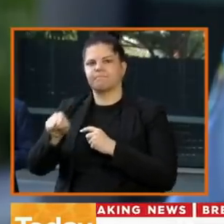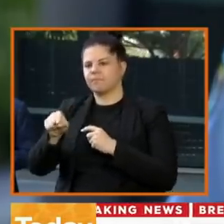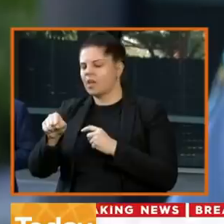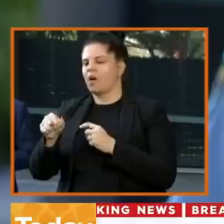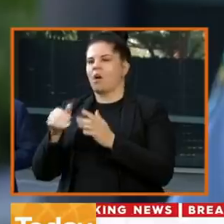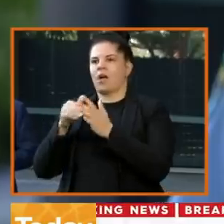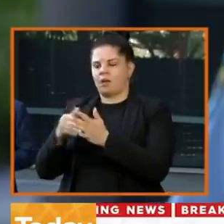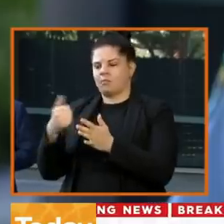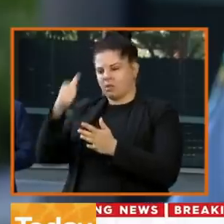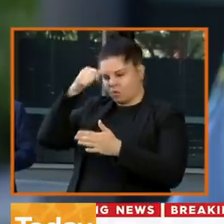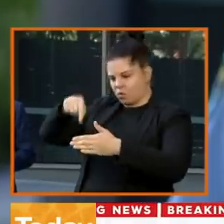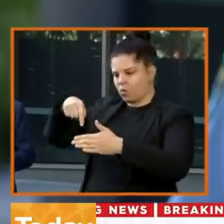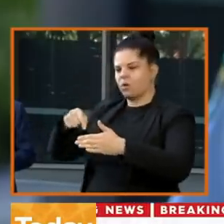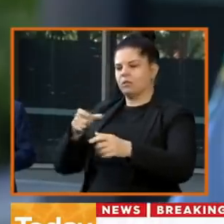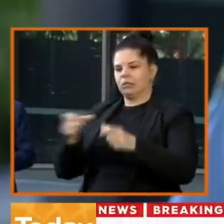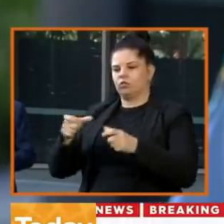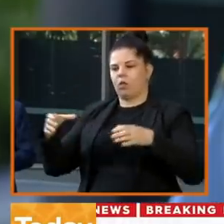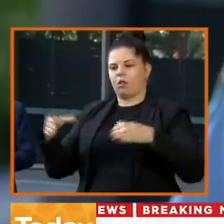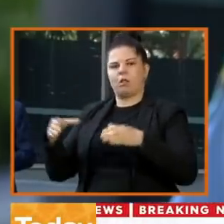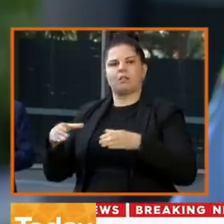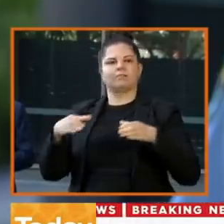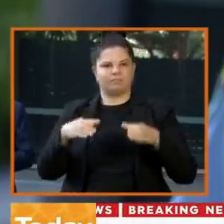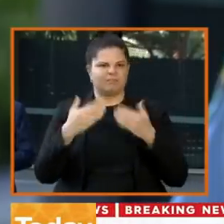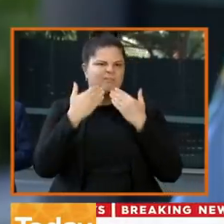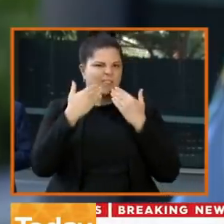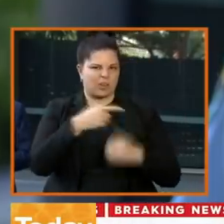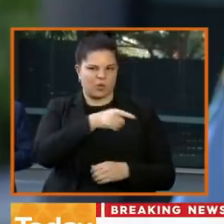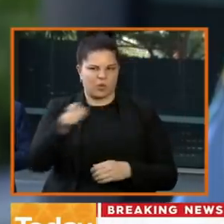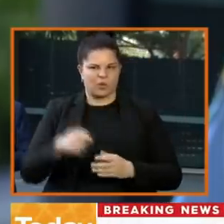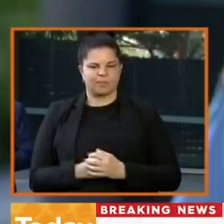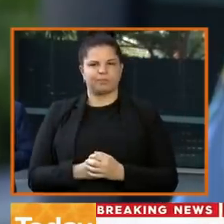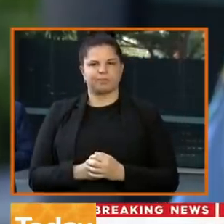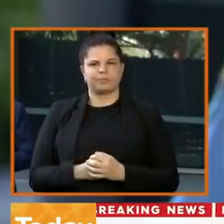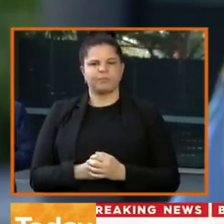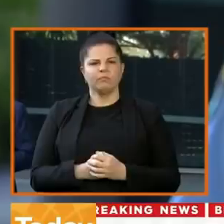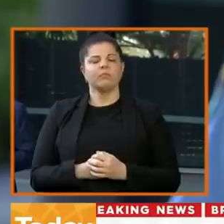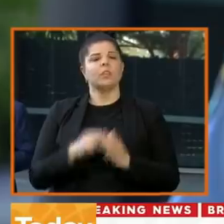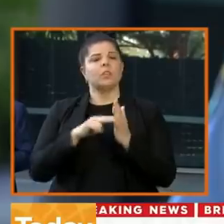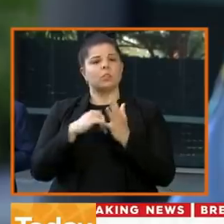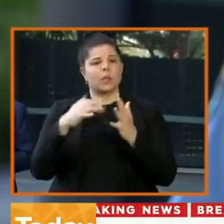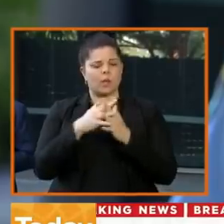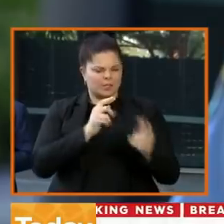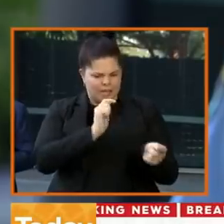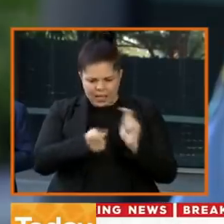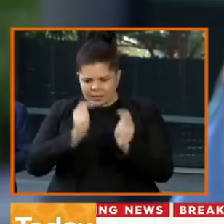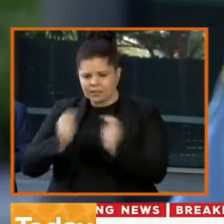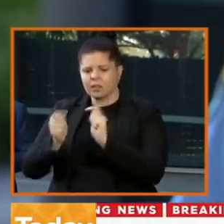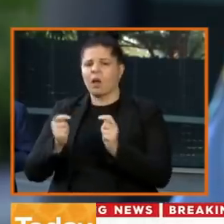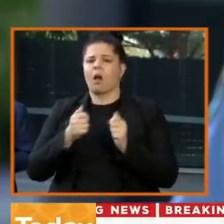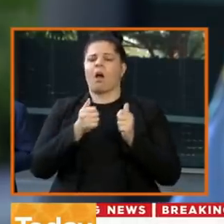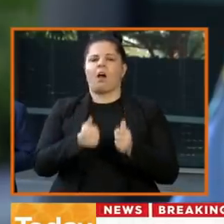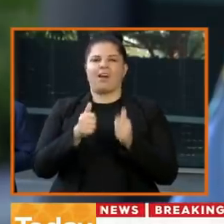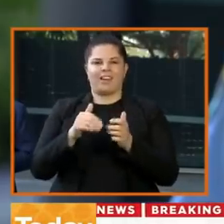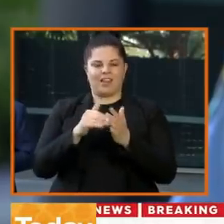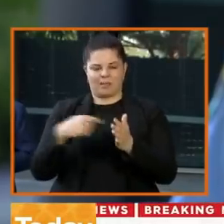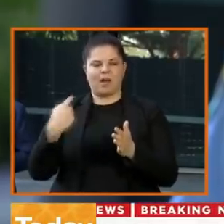the spread, and I want to thank everybody involved for that. Again, the rate of testing in New South Wales is really allowing us to control the spread,